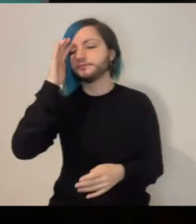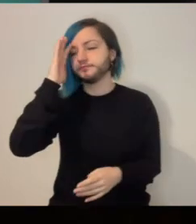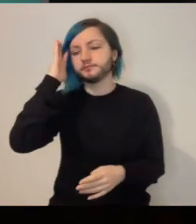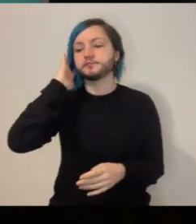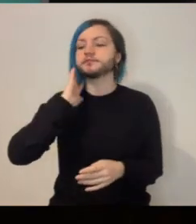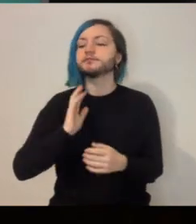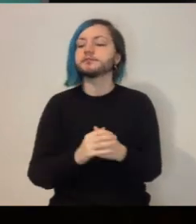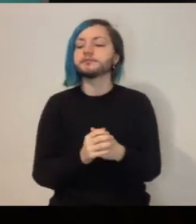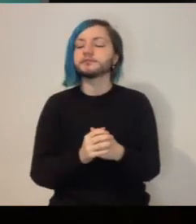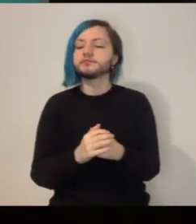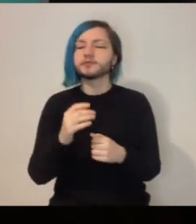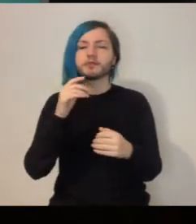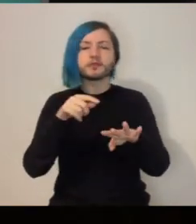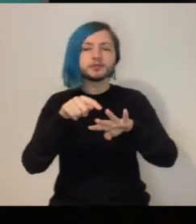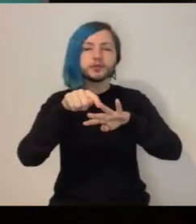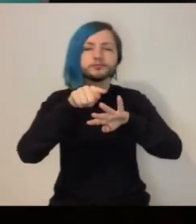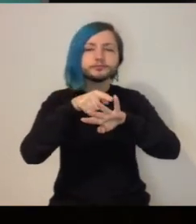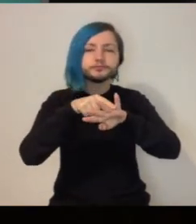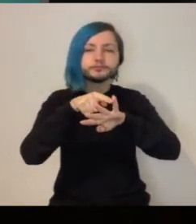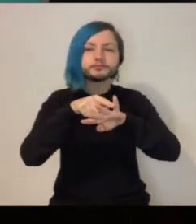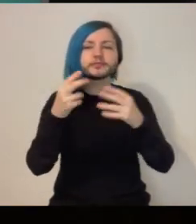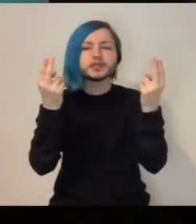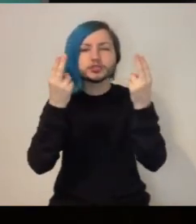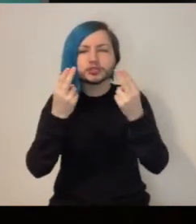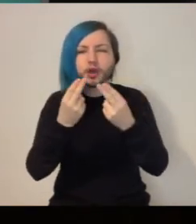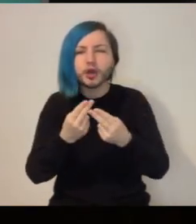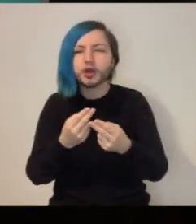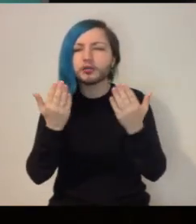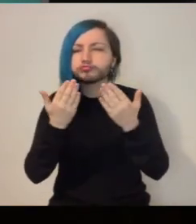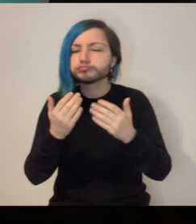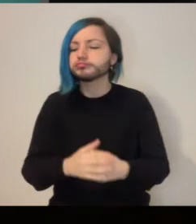So it's got nice darkness around the side of the finger there.